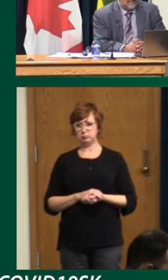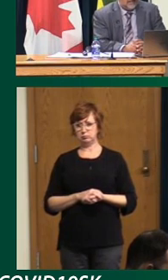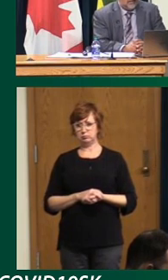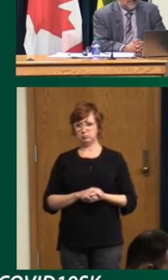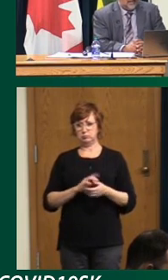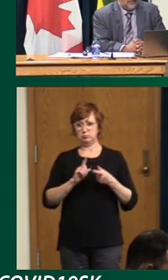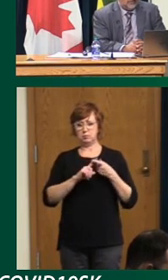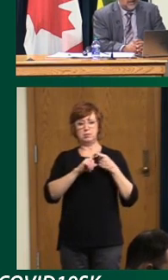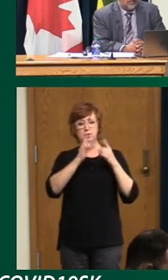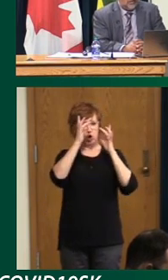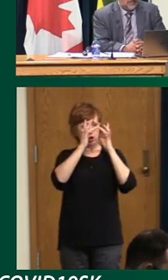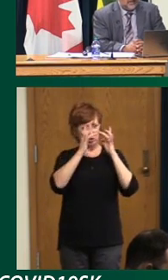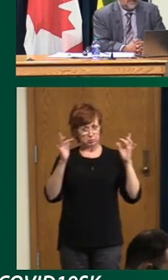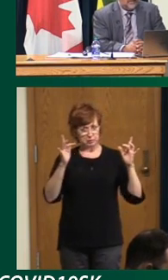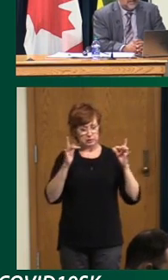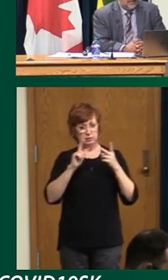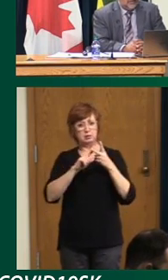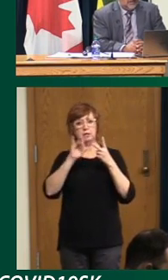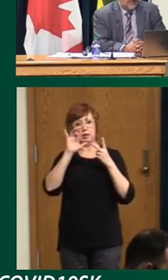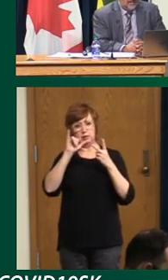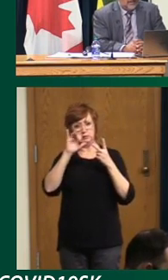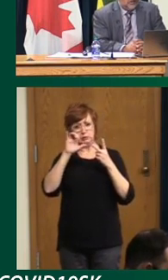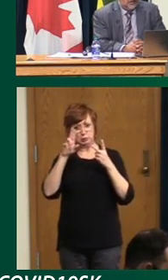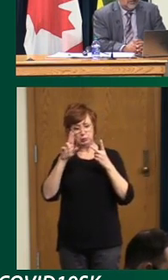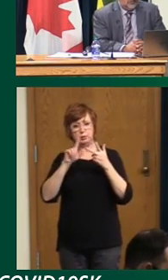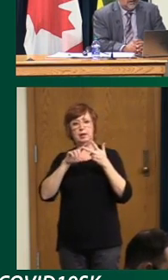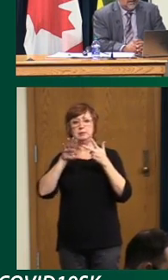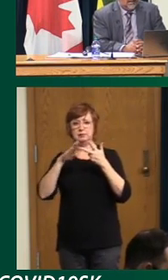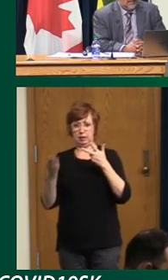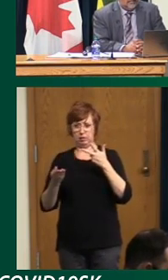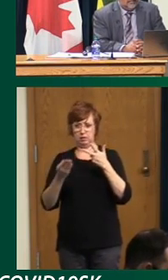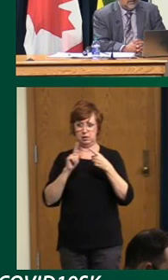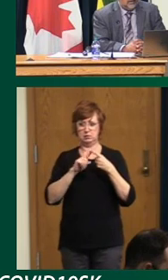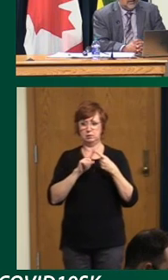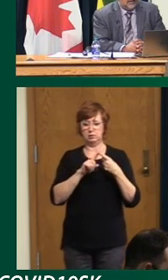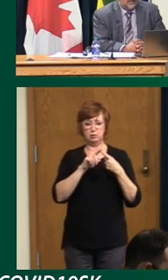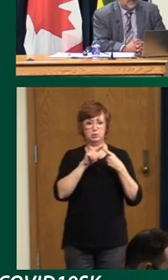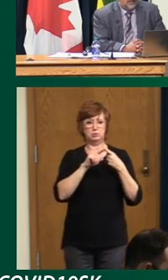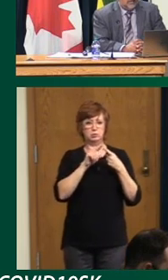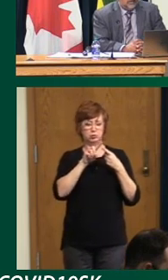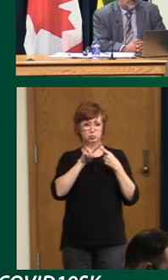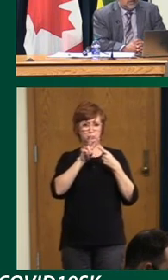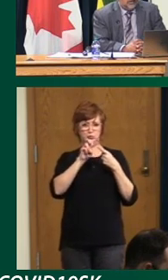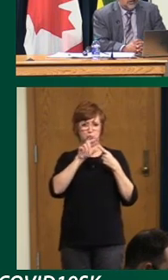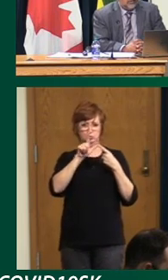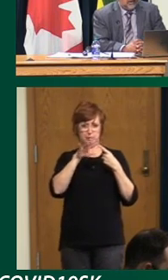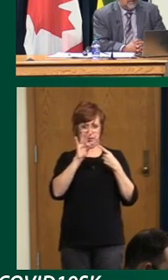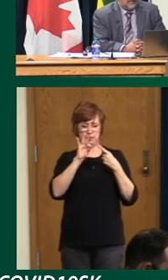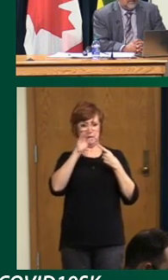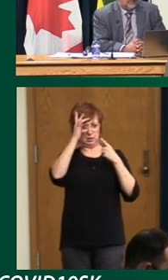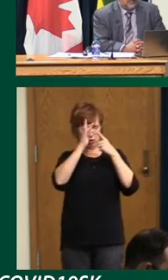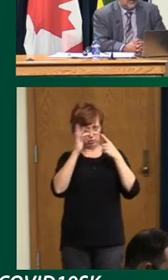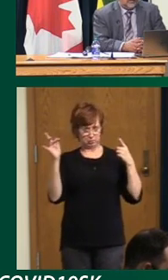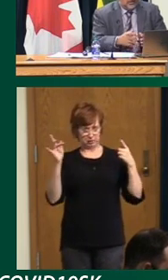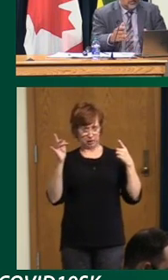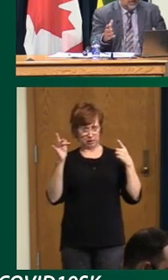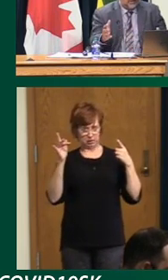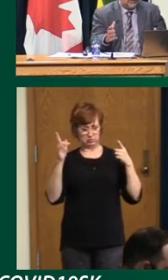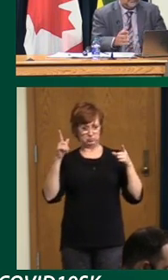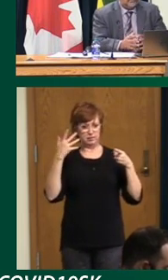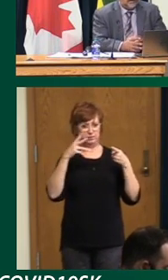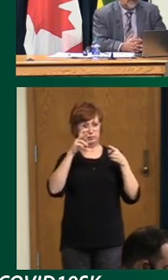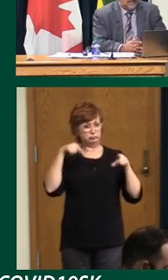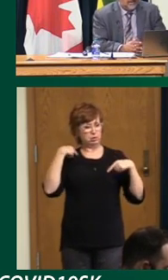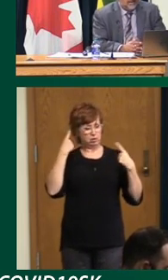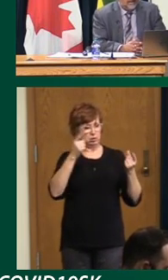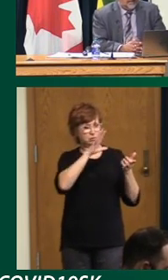and cases ever in ICU and number of deaths, we have had 229 people hospitalized,